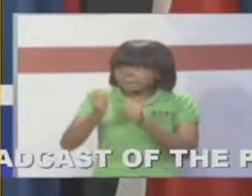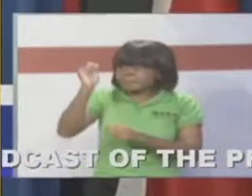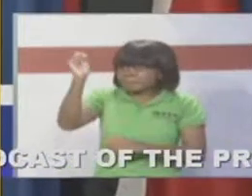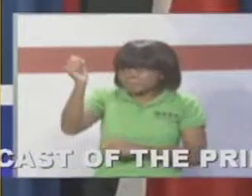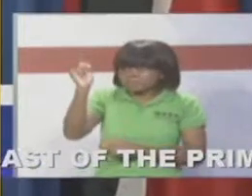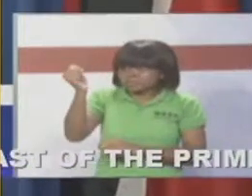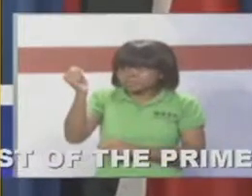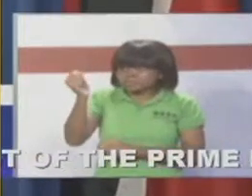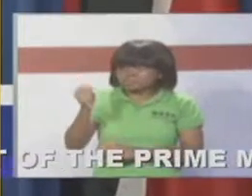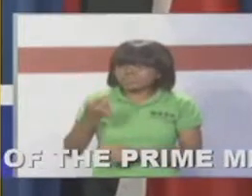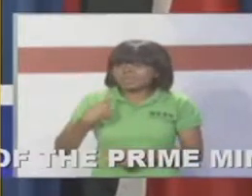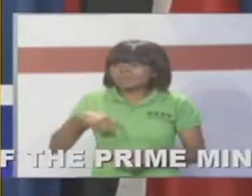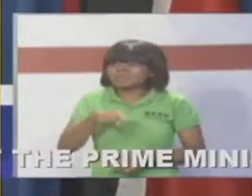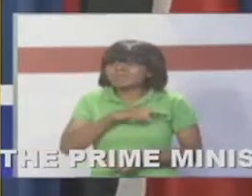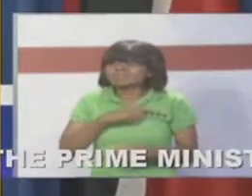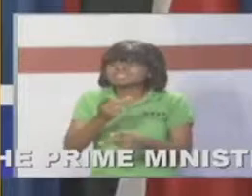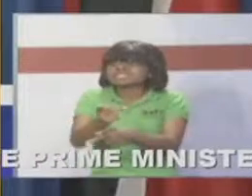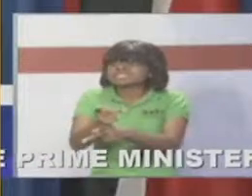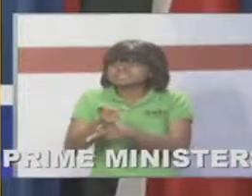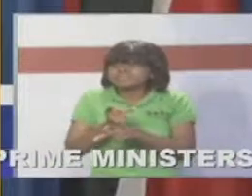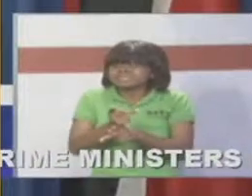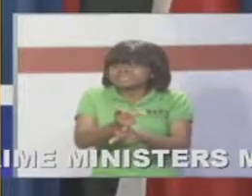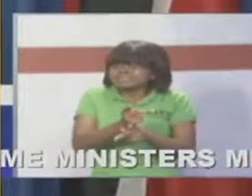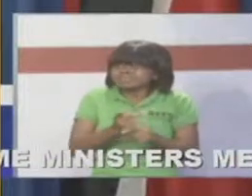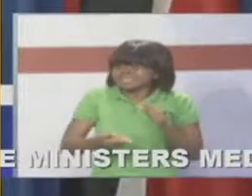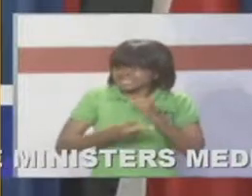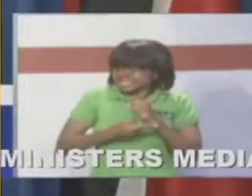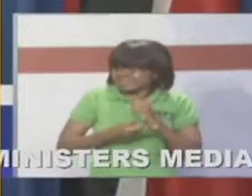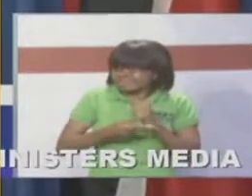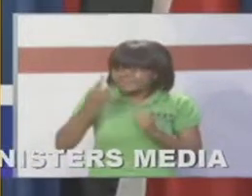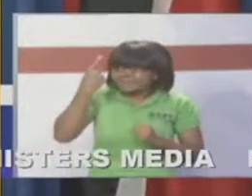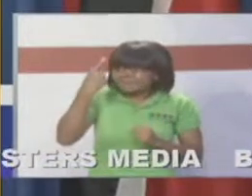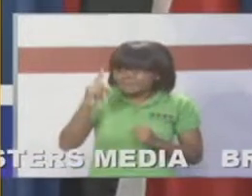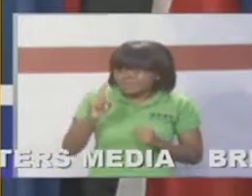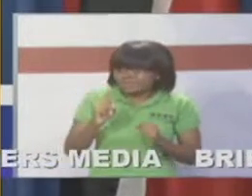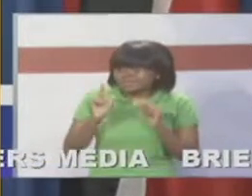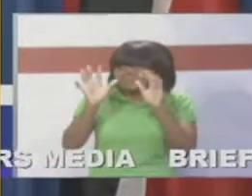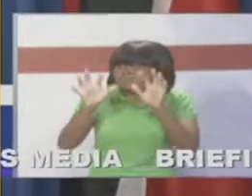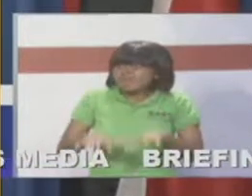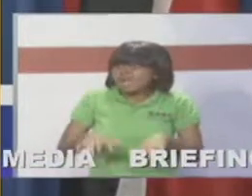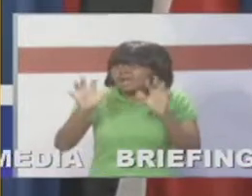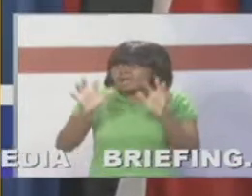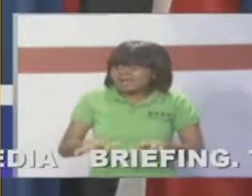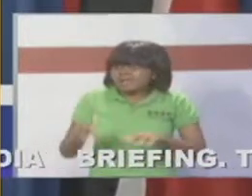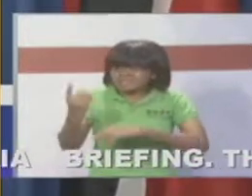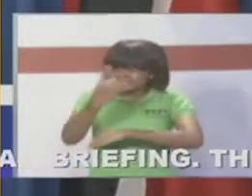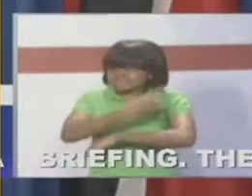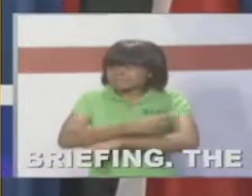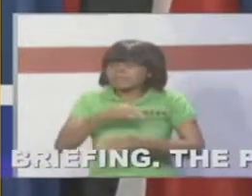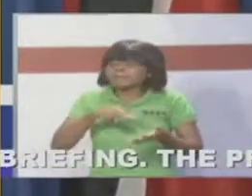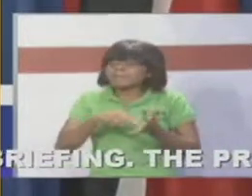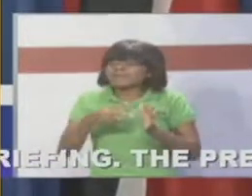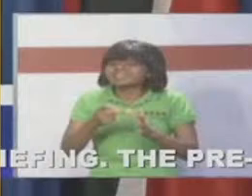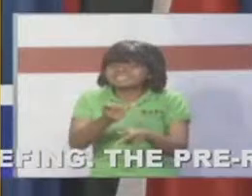for a rainy day. And right now it's pouring. Right? Thankfully, we have been able to